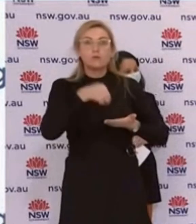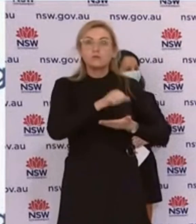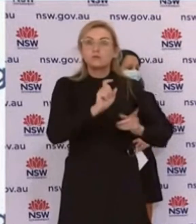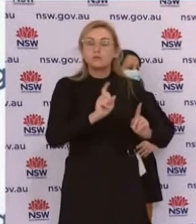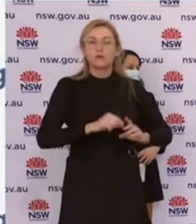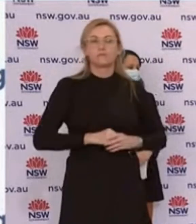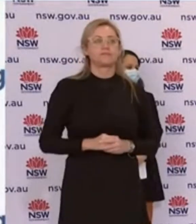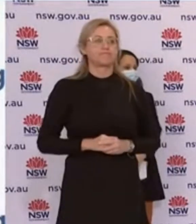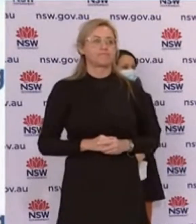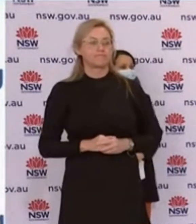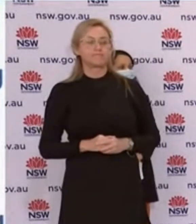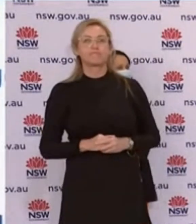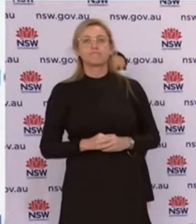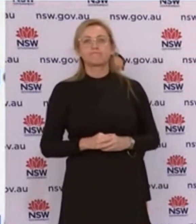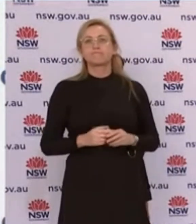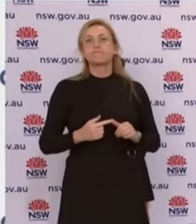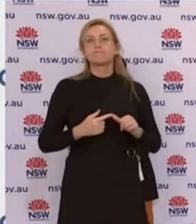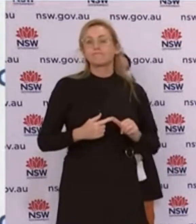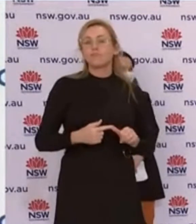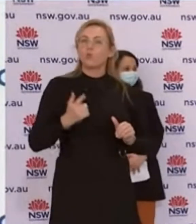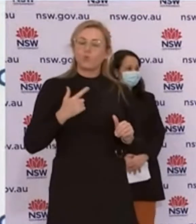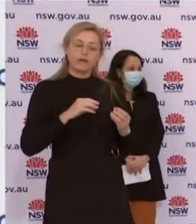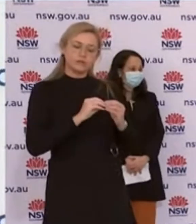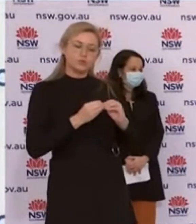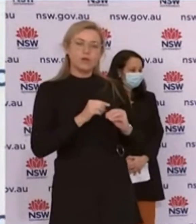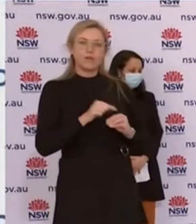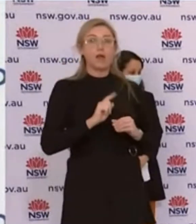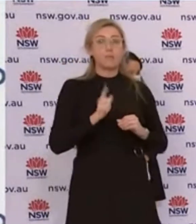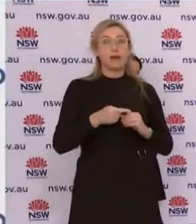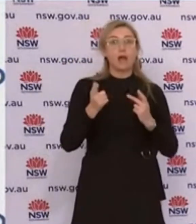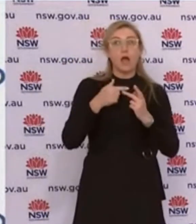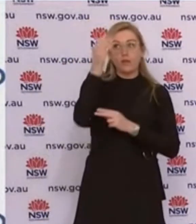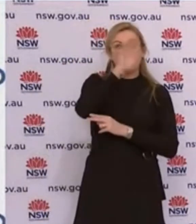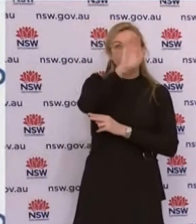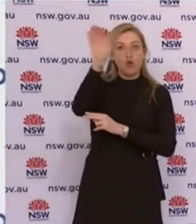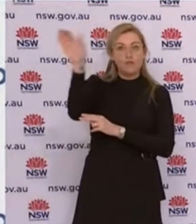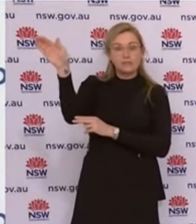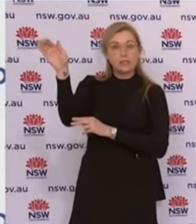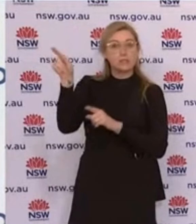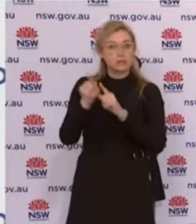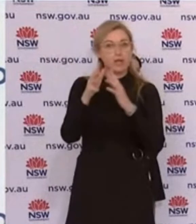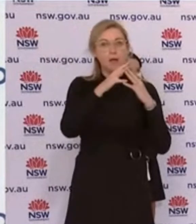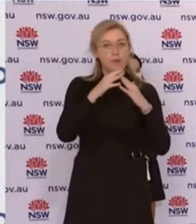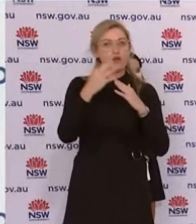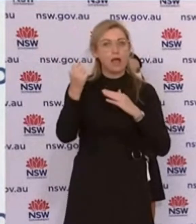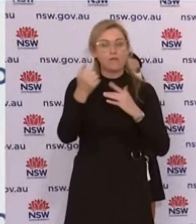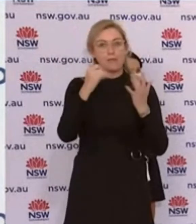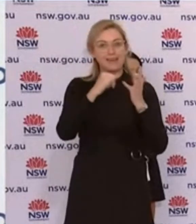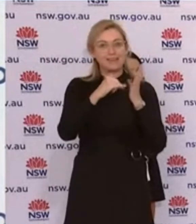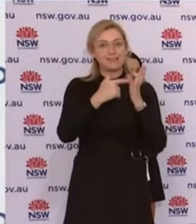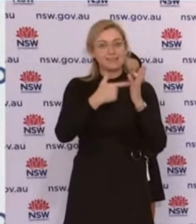through those issues, but many nations around the world have mandated, and many states, even in the United States,